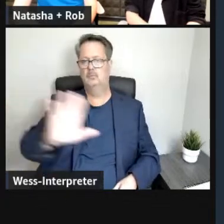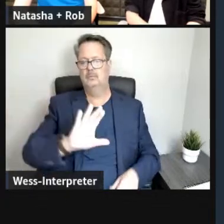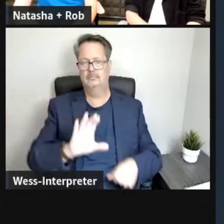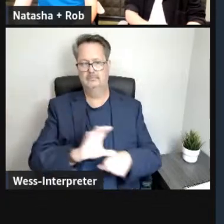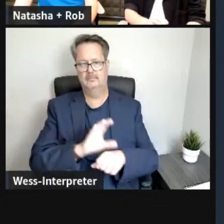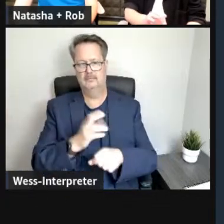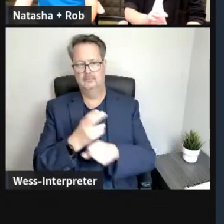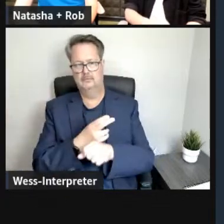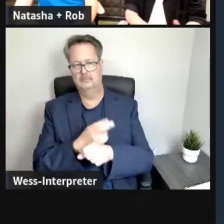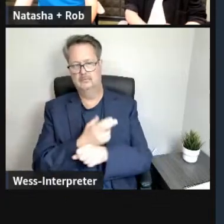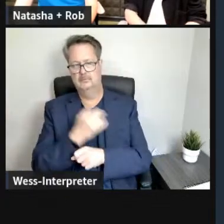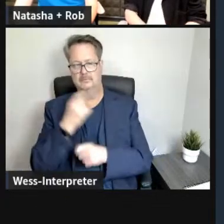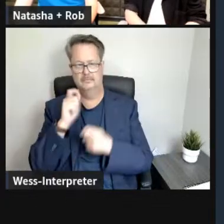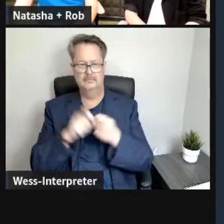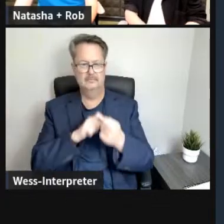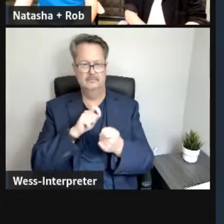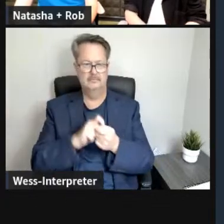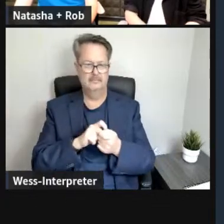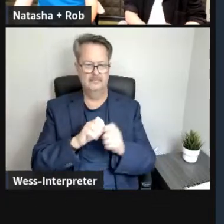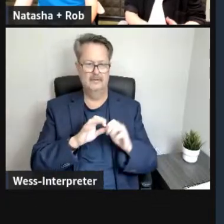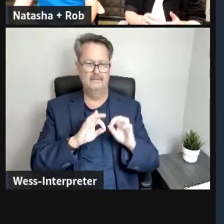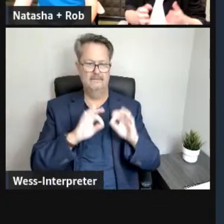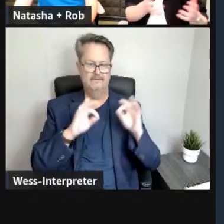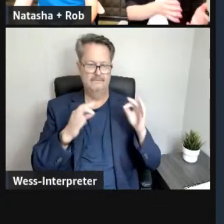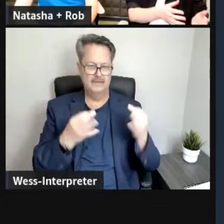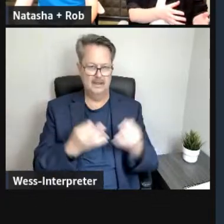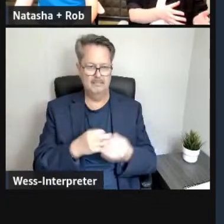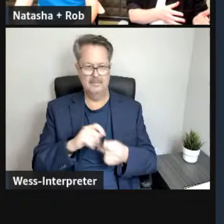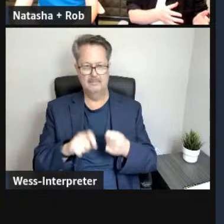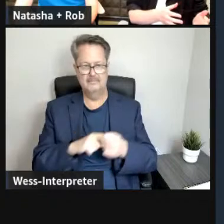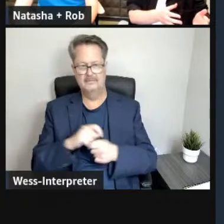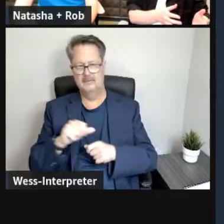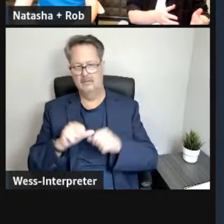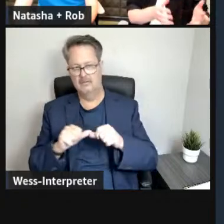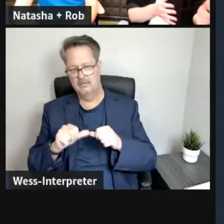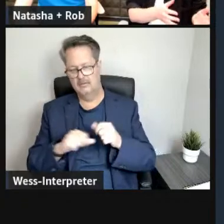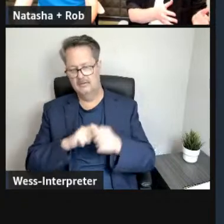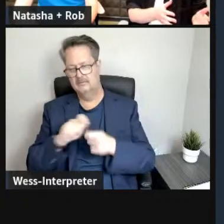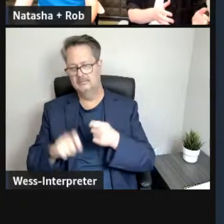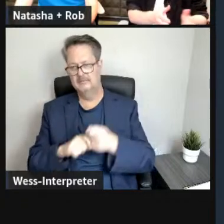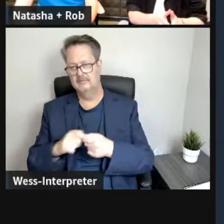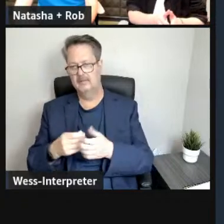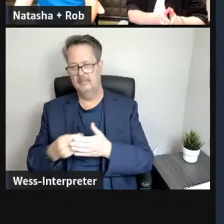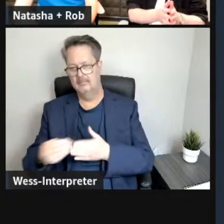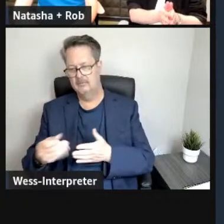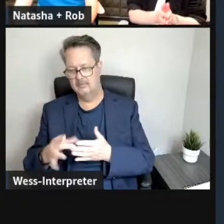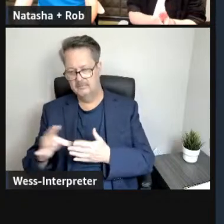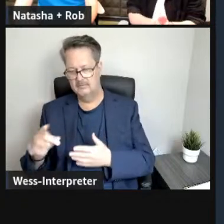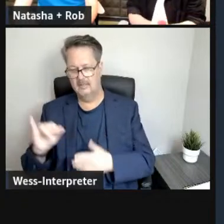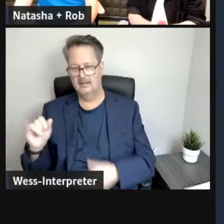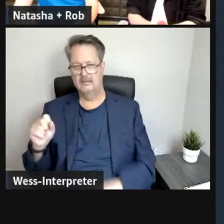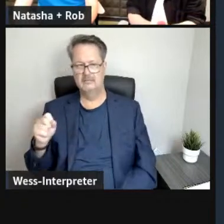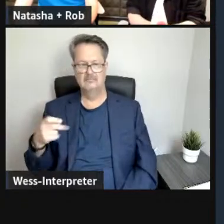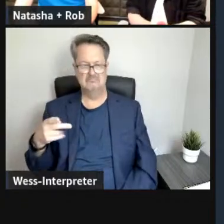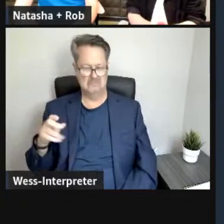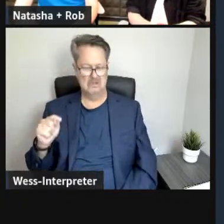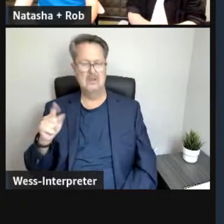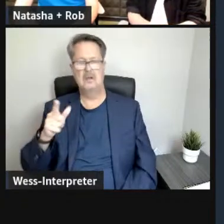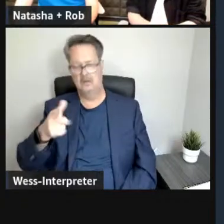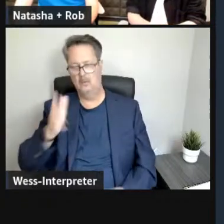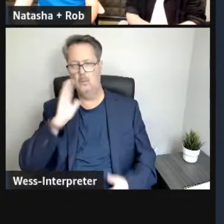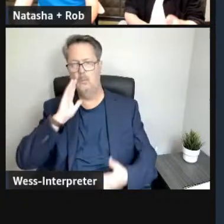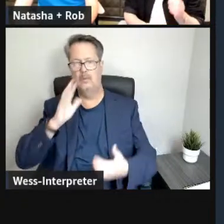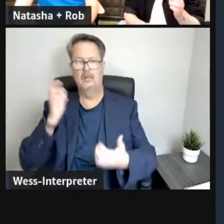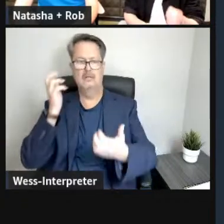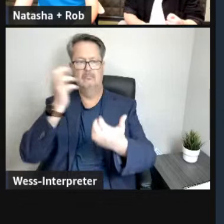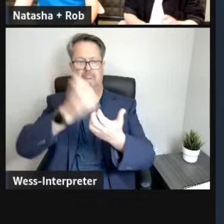of instance families, particular architectures, or even particular purchase options, things like spot, you can do so with Carpenter, and you can do